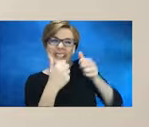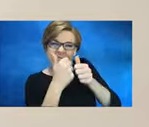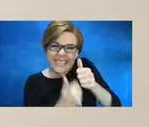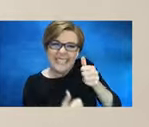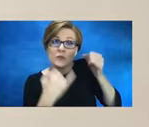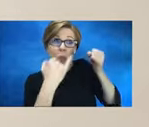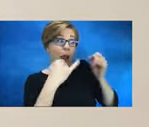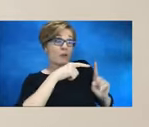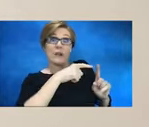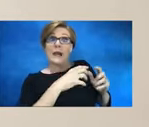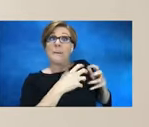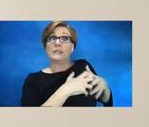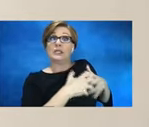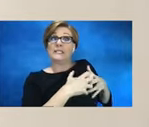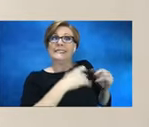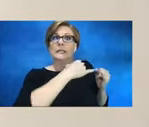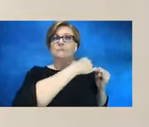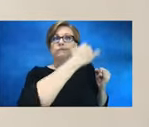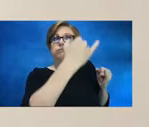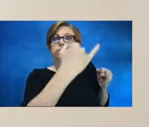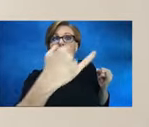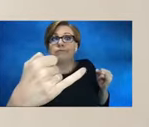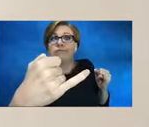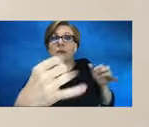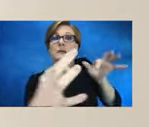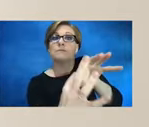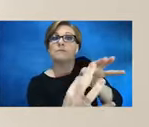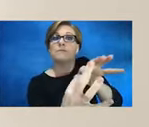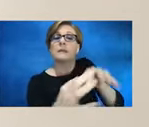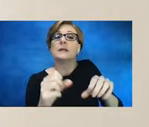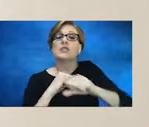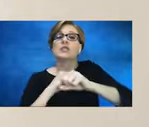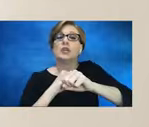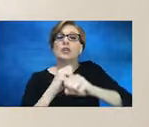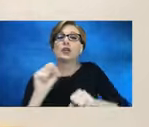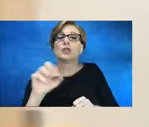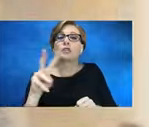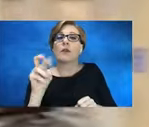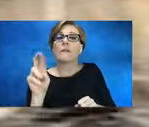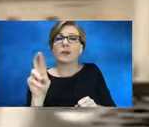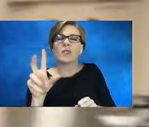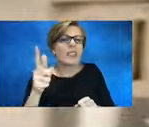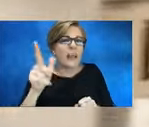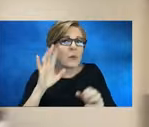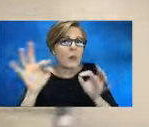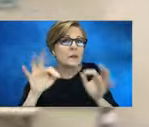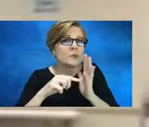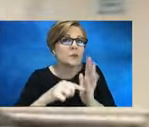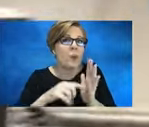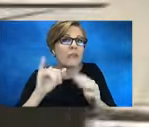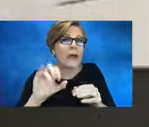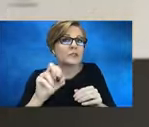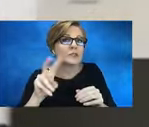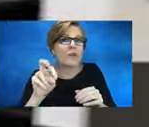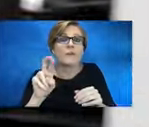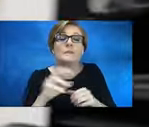tabulators right to our secure server. Now we'll be going into depth on that later in this tour. So our first stop is going to be